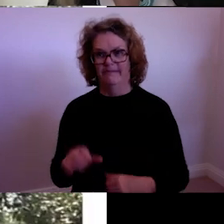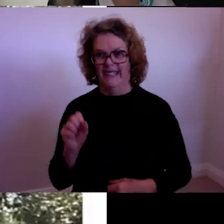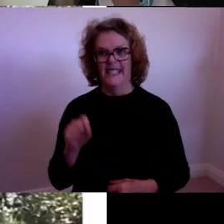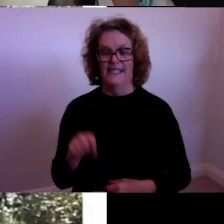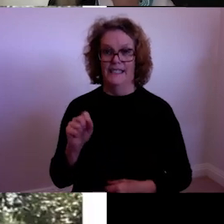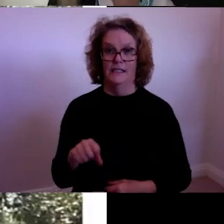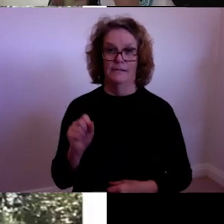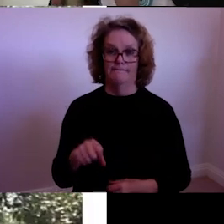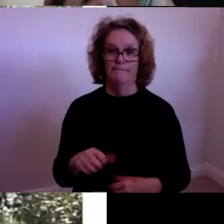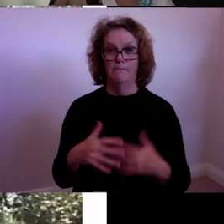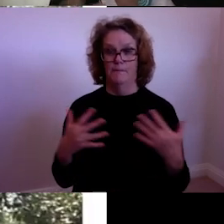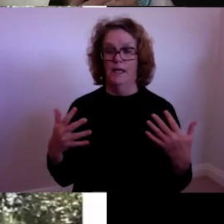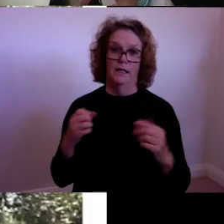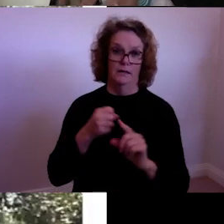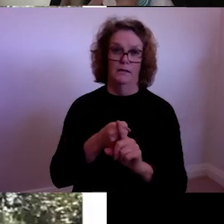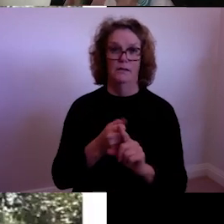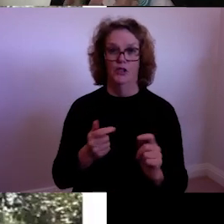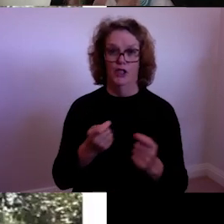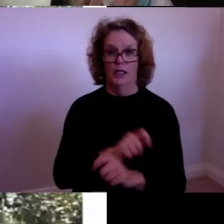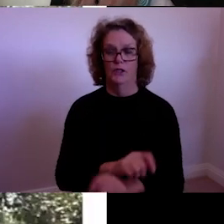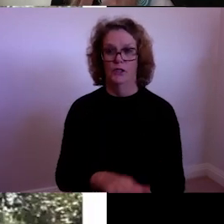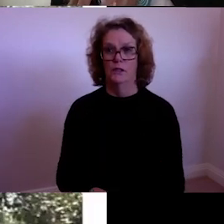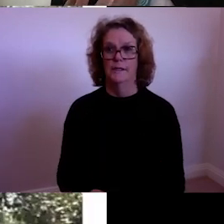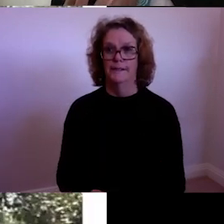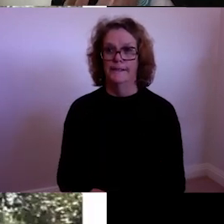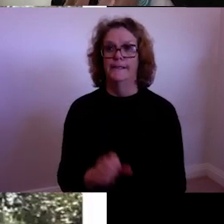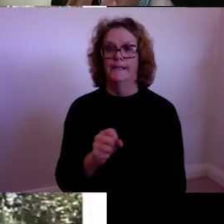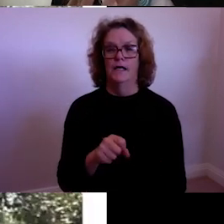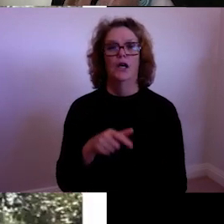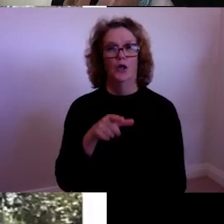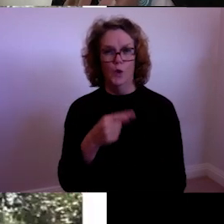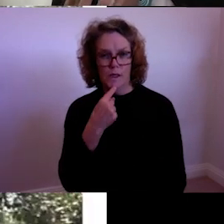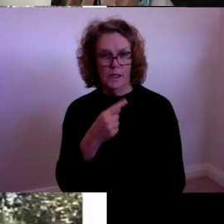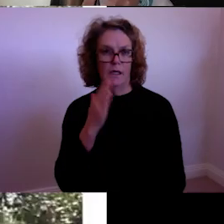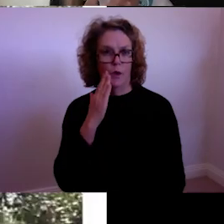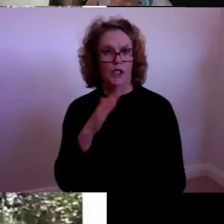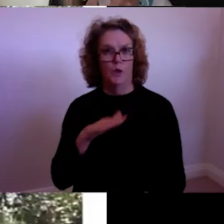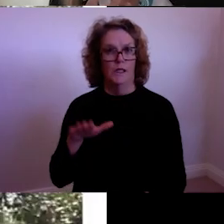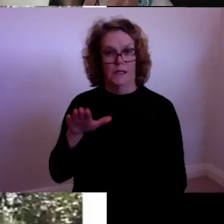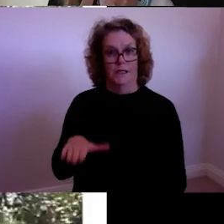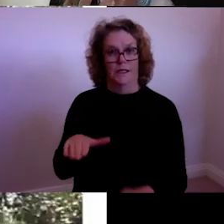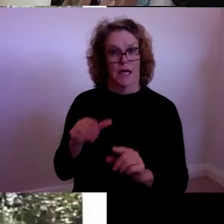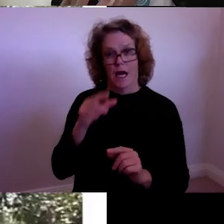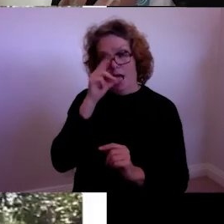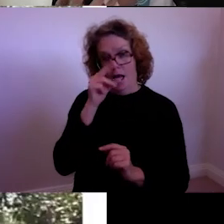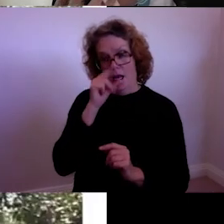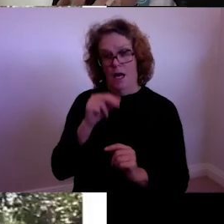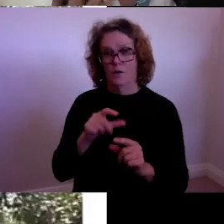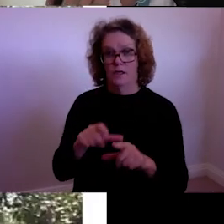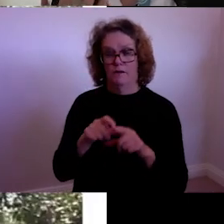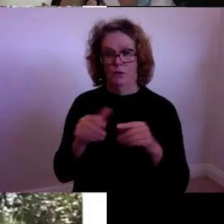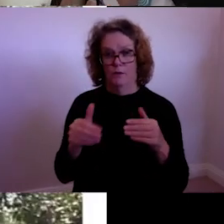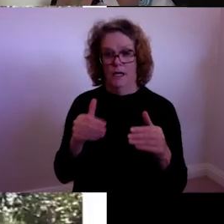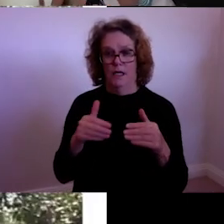change. You mentioned that when she was younger, and it really was quite complex to manage her healthcare needs, that it